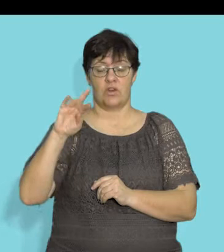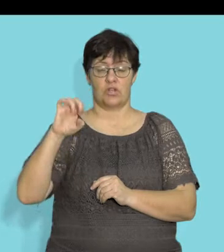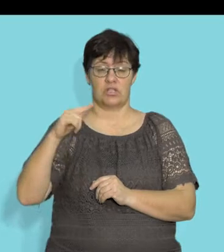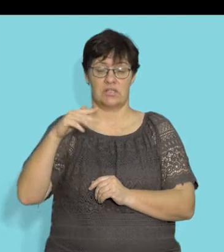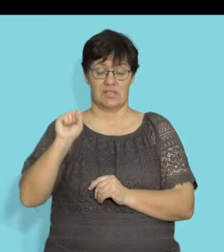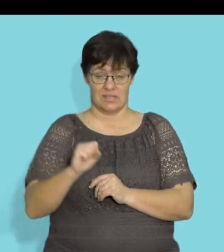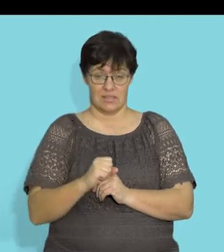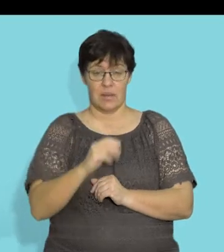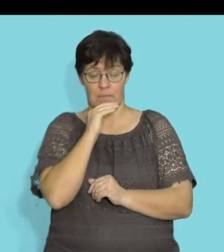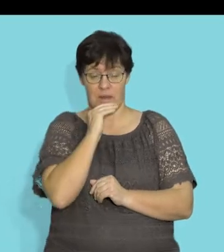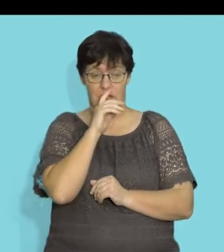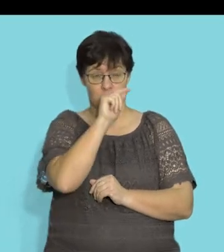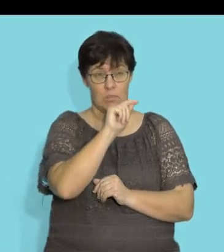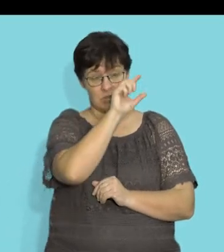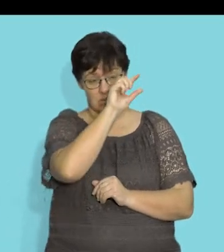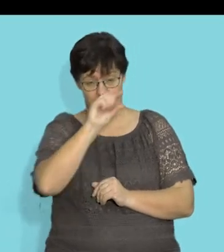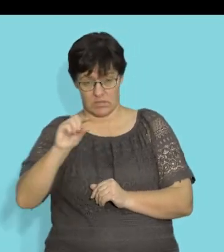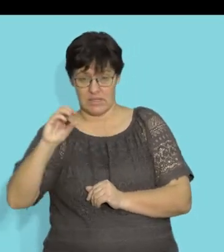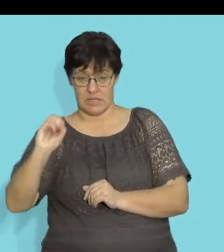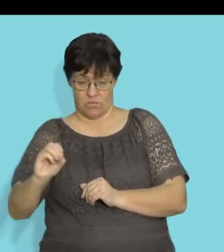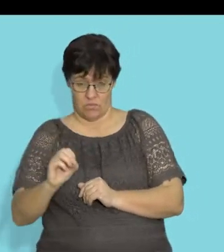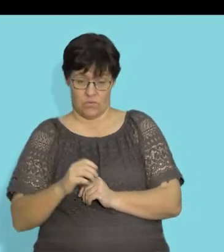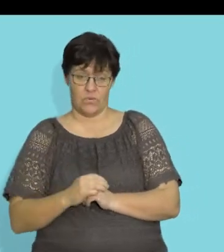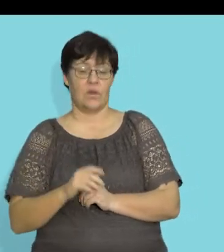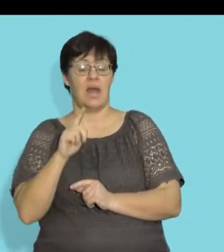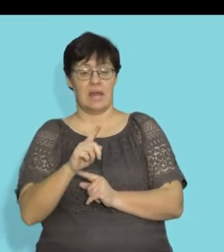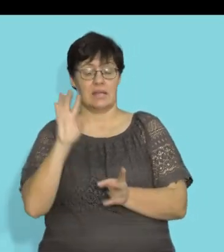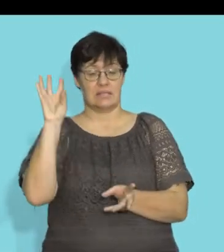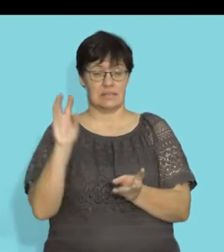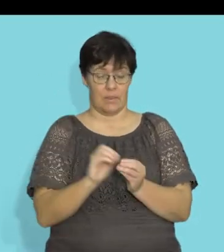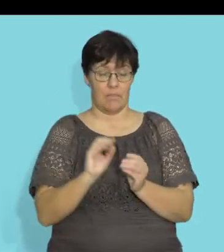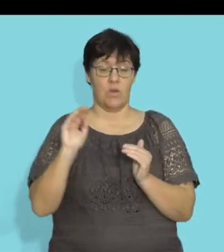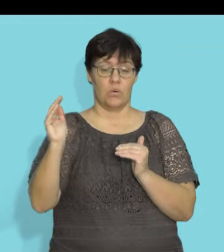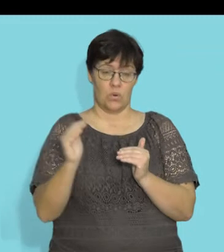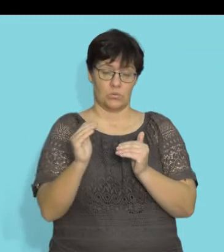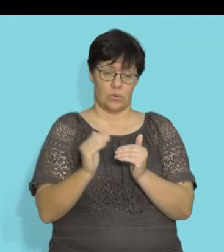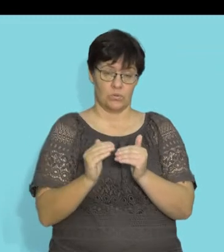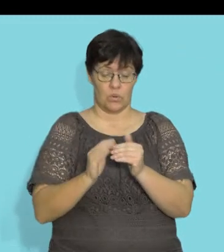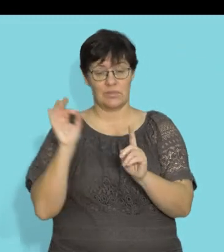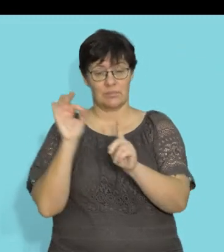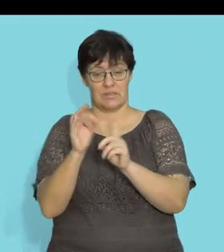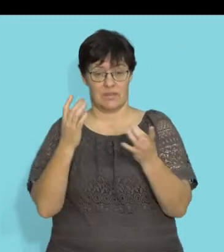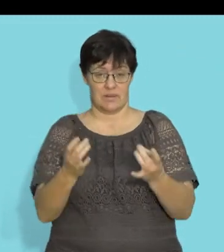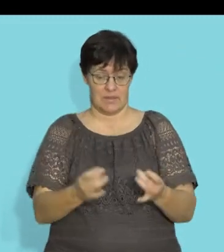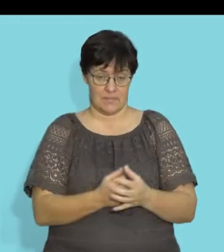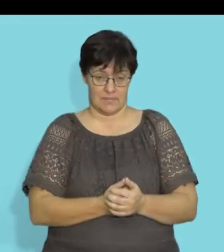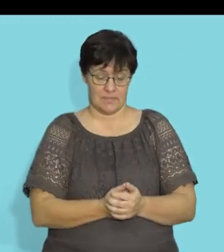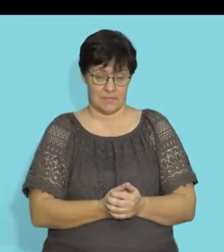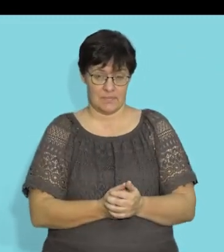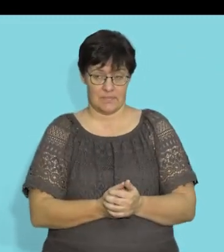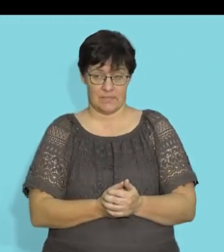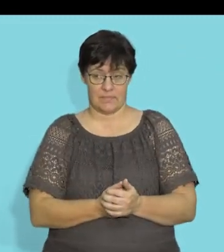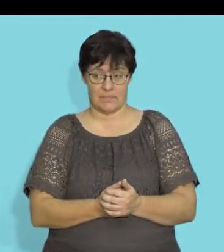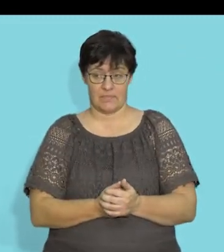the terms are getting closer and closer to 0, and the sum is getting closer and closer to a specific